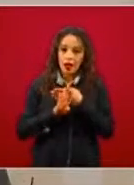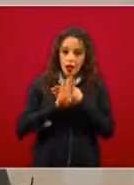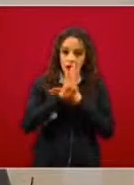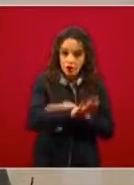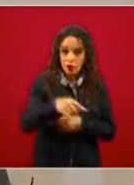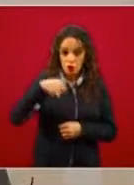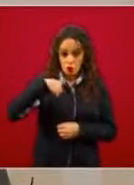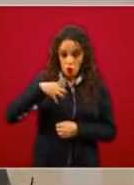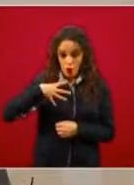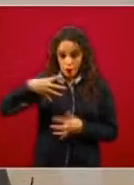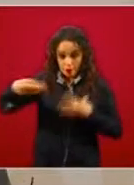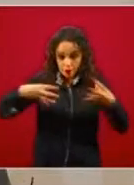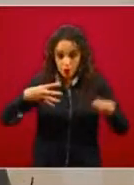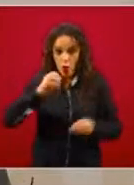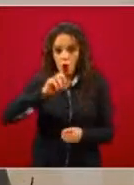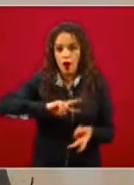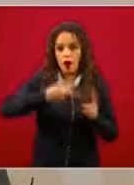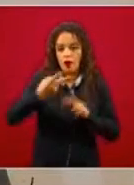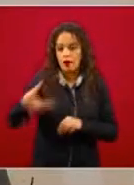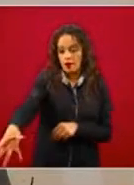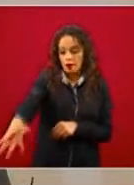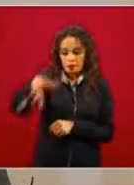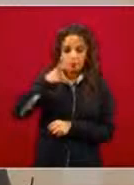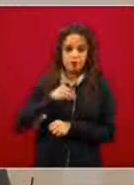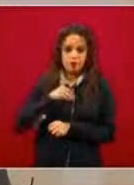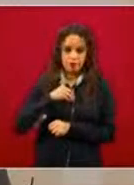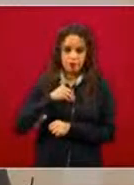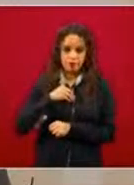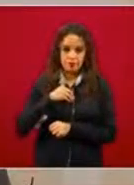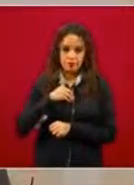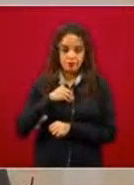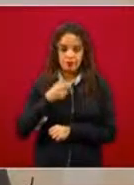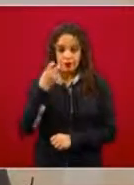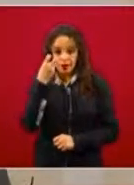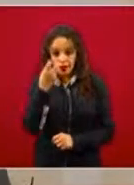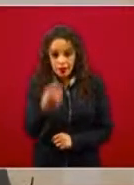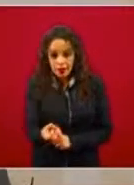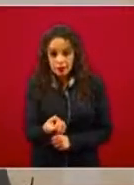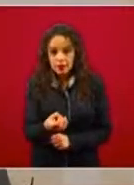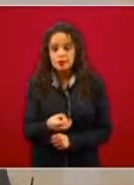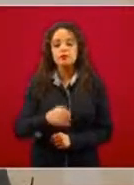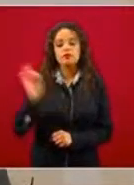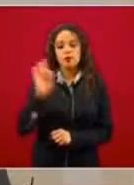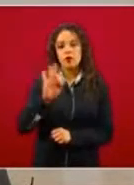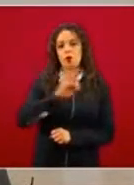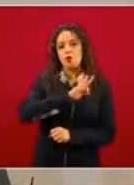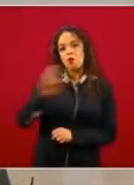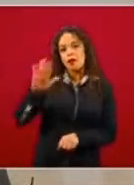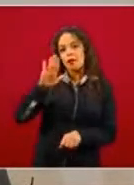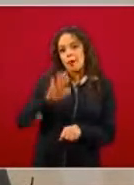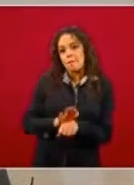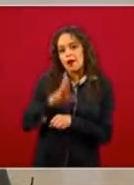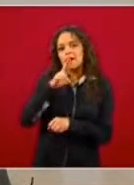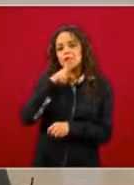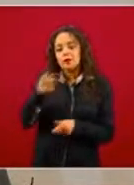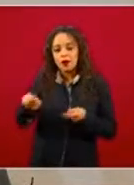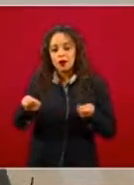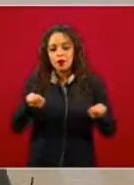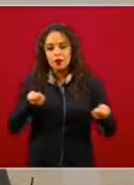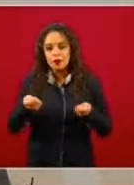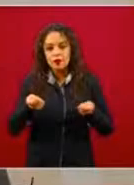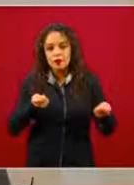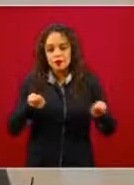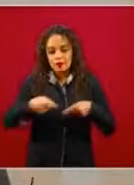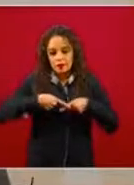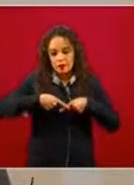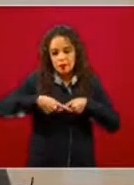stop going Y out en ese either to sentido, transmit lograr or to tener expose un yourself to mejor transmission. dominio de la And so epidemia that a we lo can largo get to de los control the siguientes